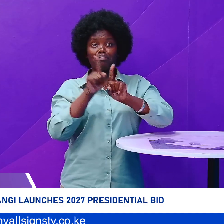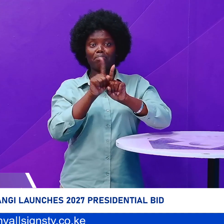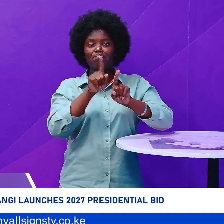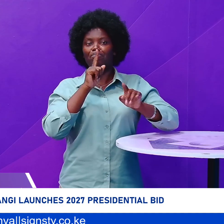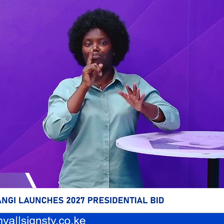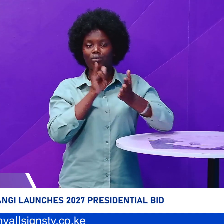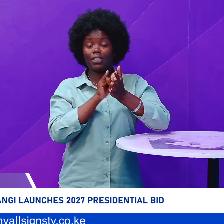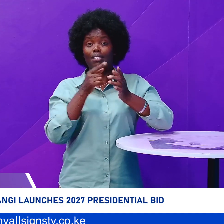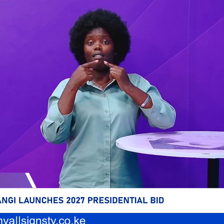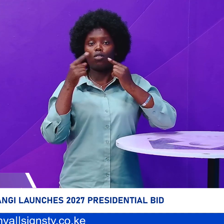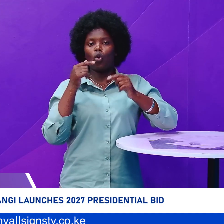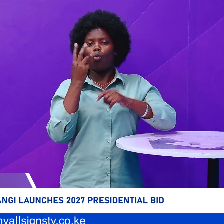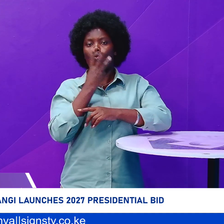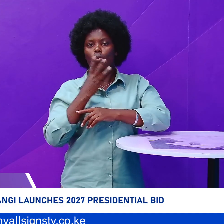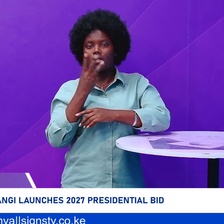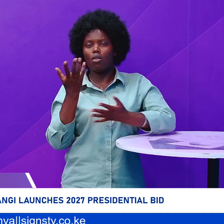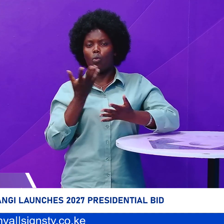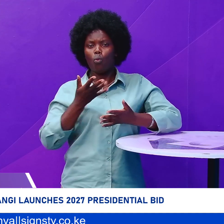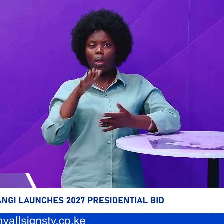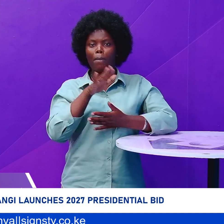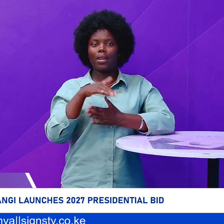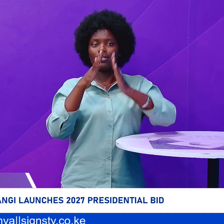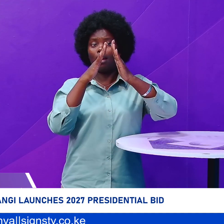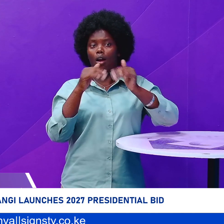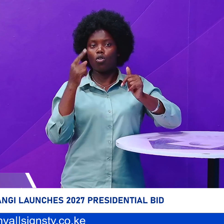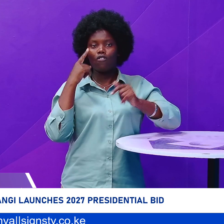activism and social mobilization to politics.